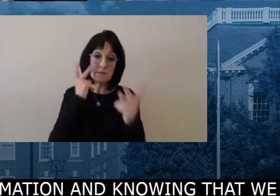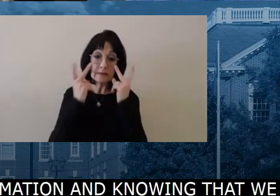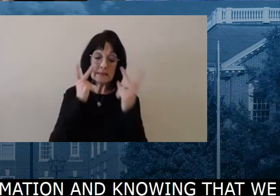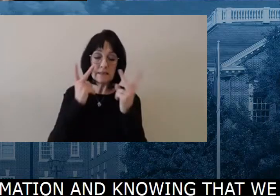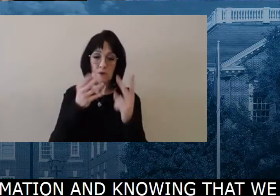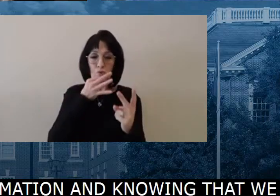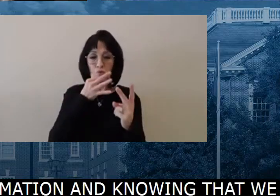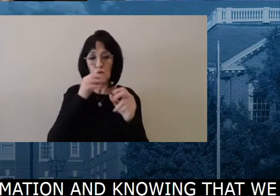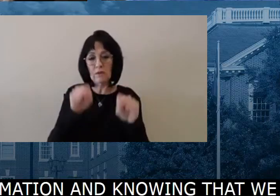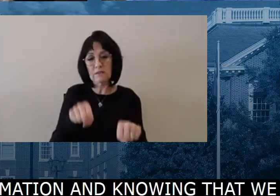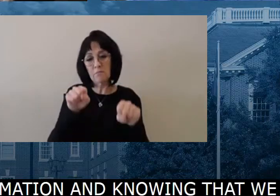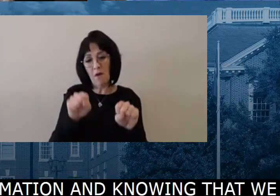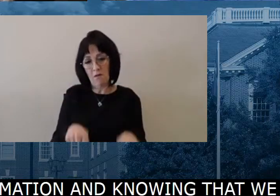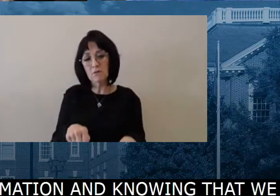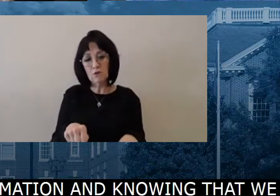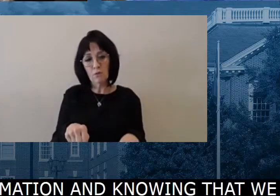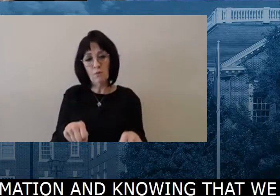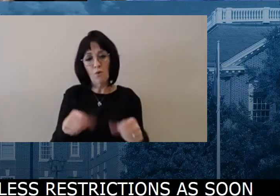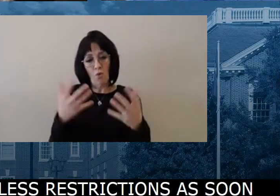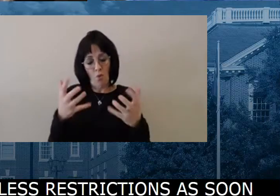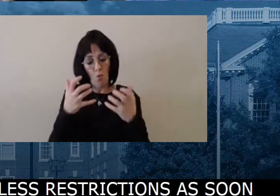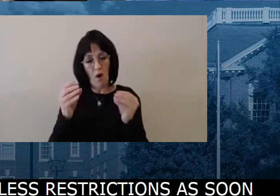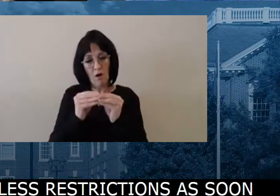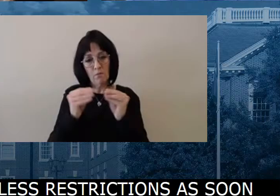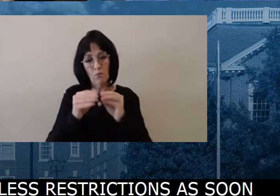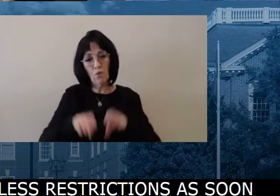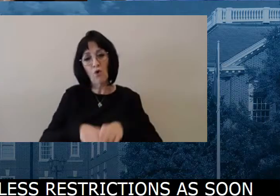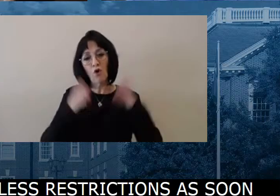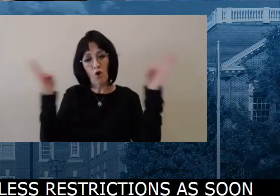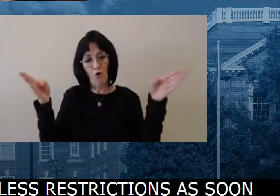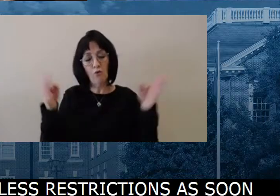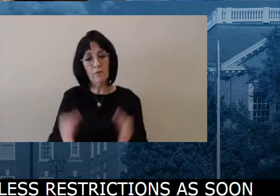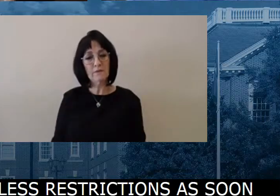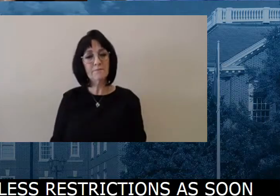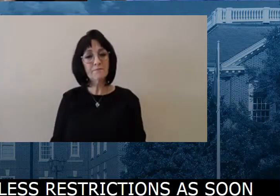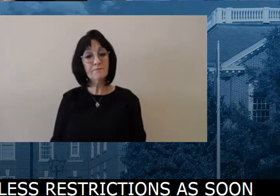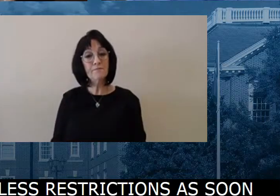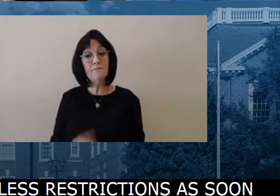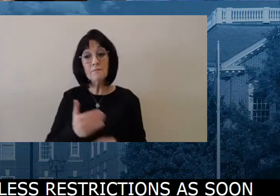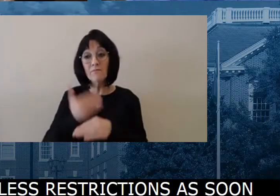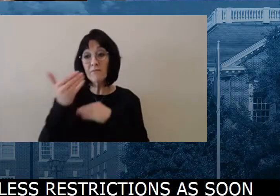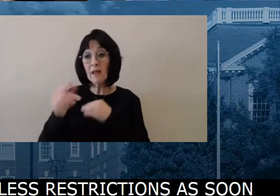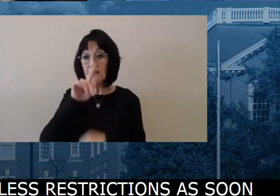All right, next we'll go to Brandon Holbeck with the News Journal.